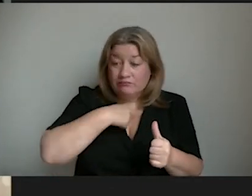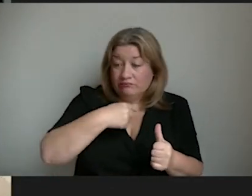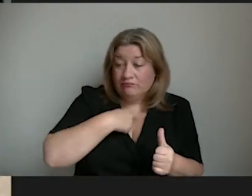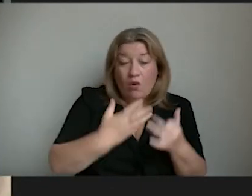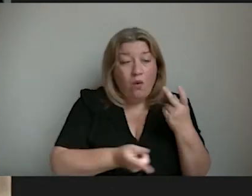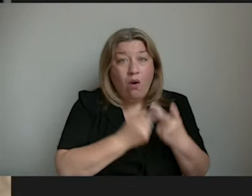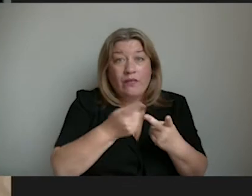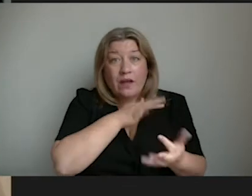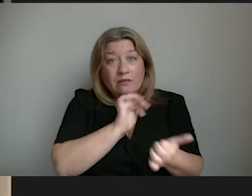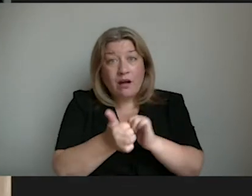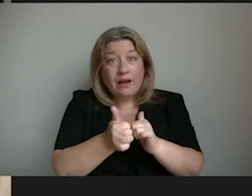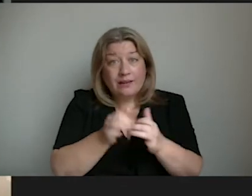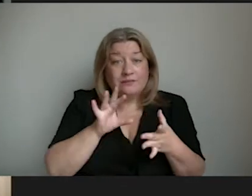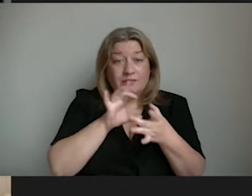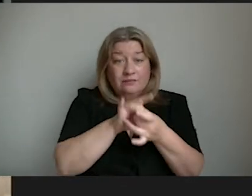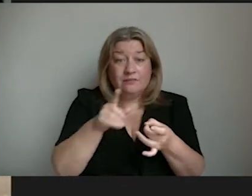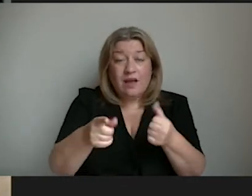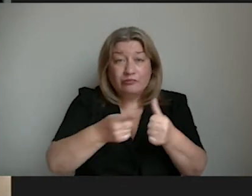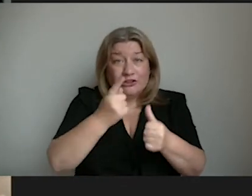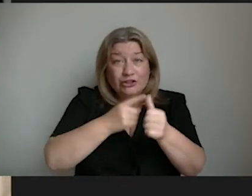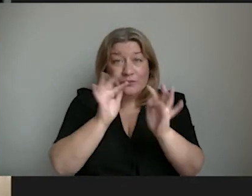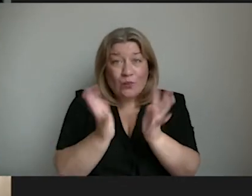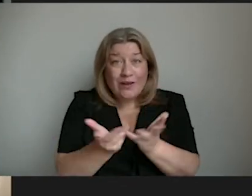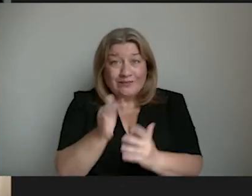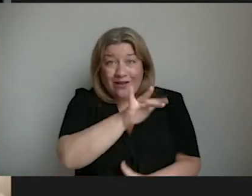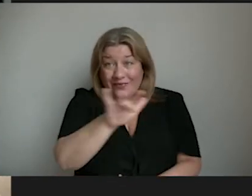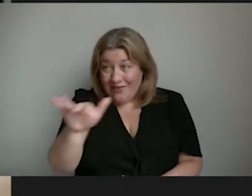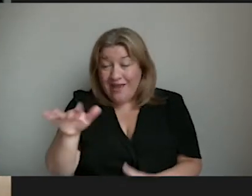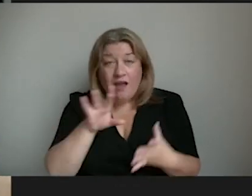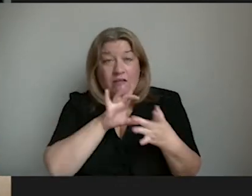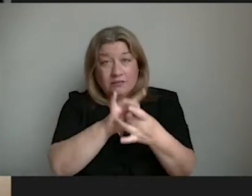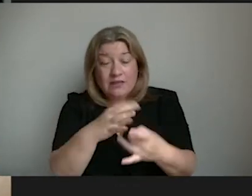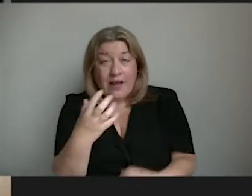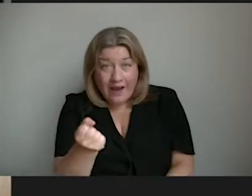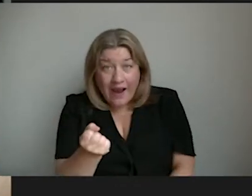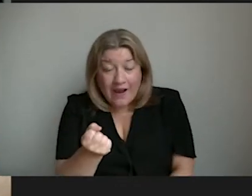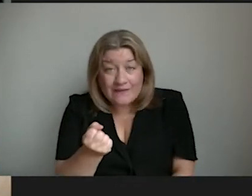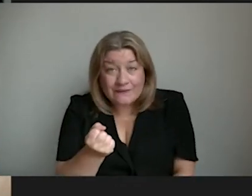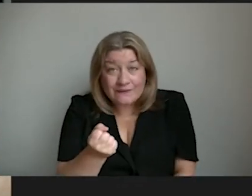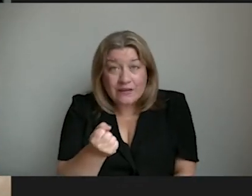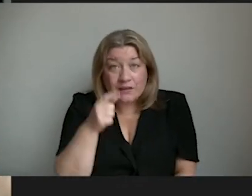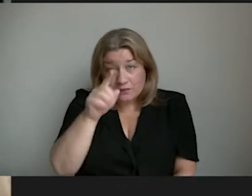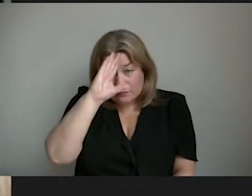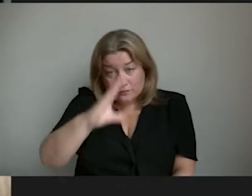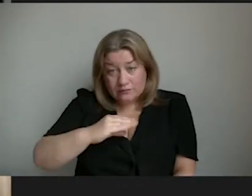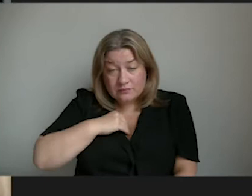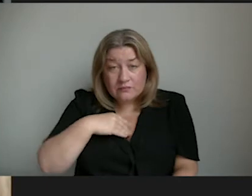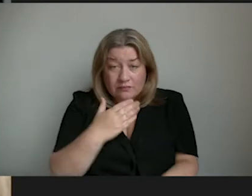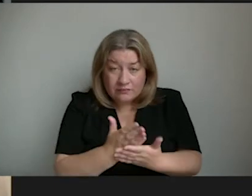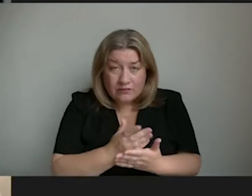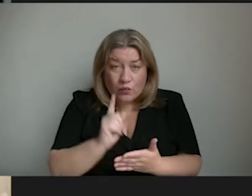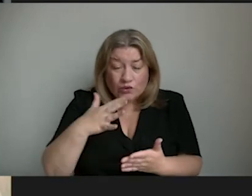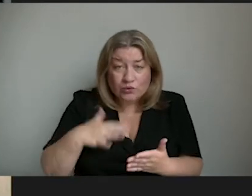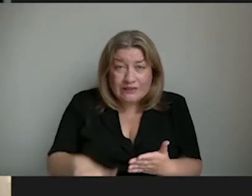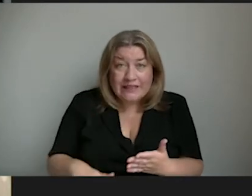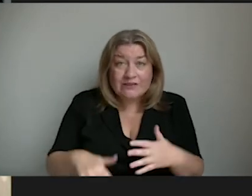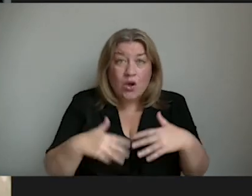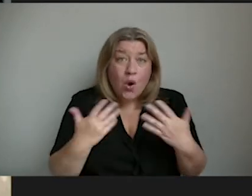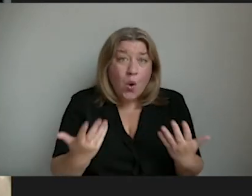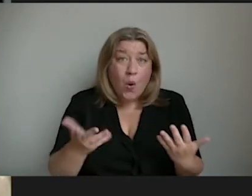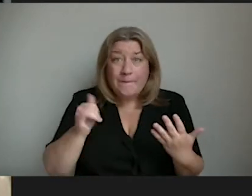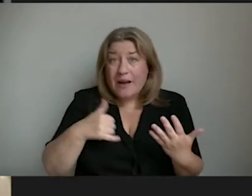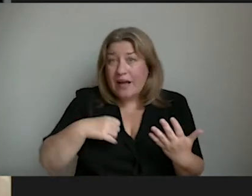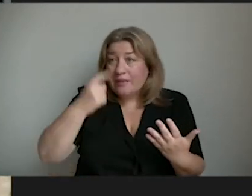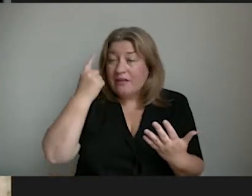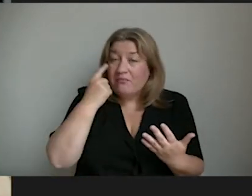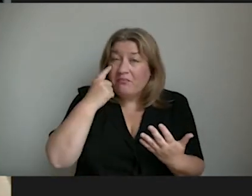any of my colleagues. We're all on the apprenticeship website. Just get in touch with us and tell us exactly what you're after, or even if you just